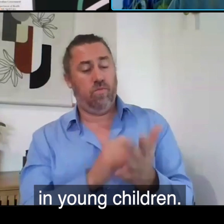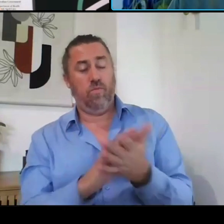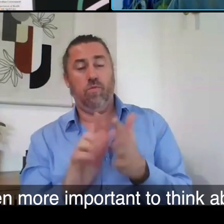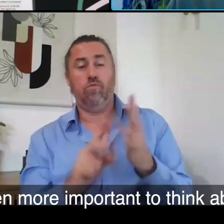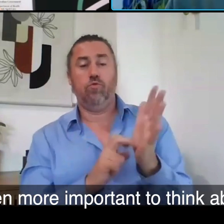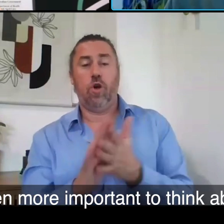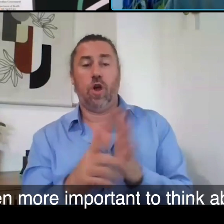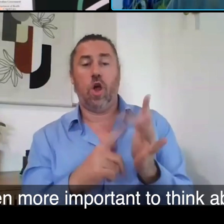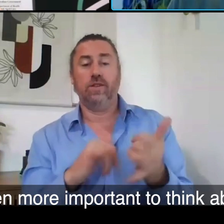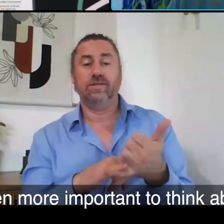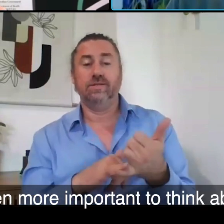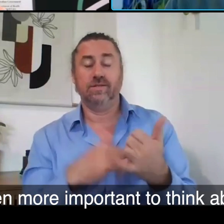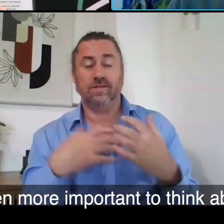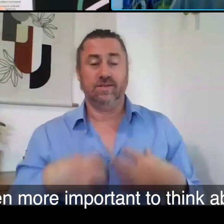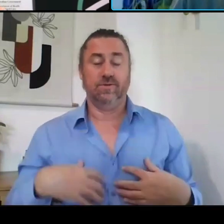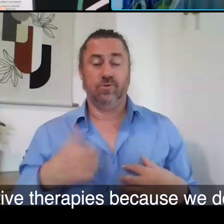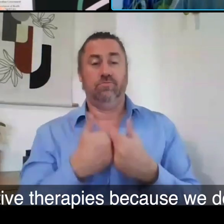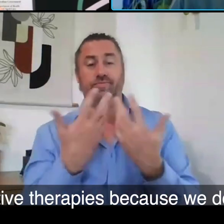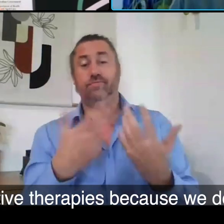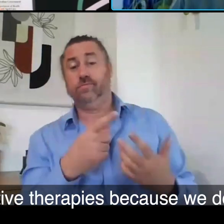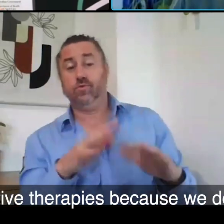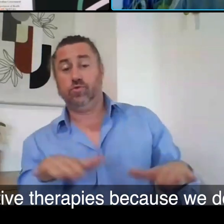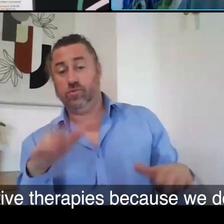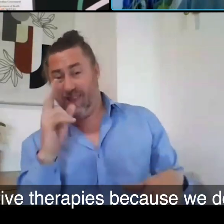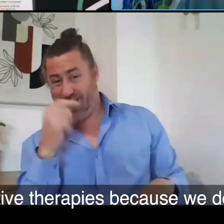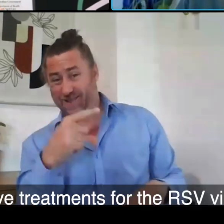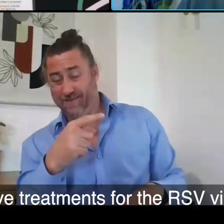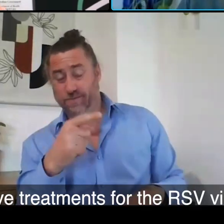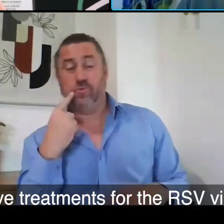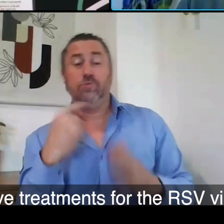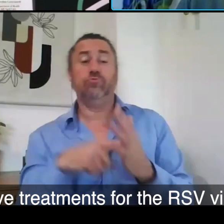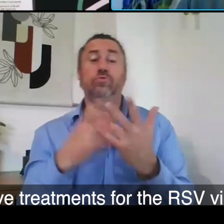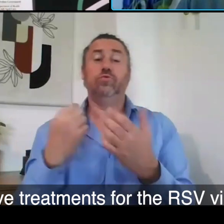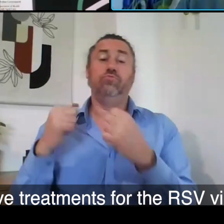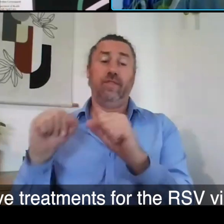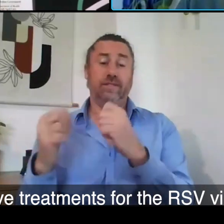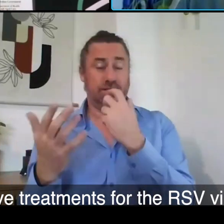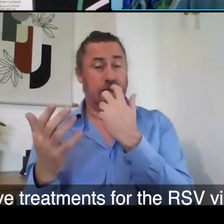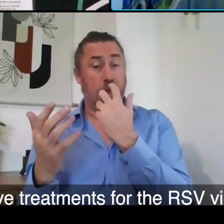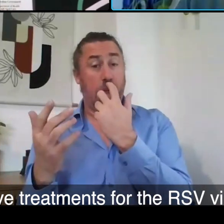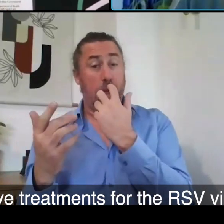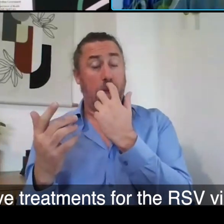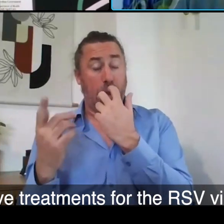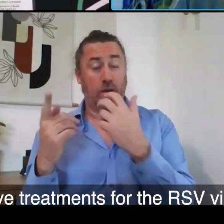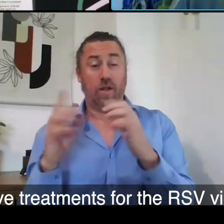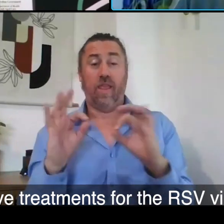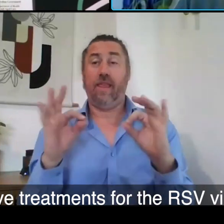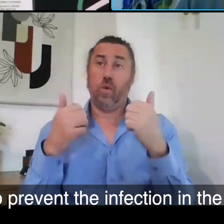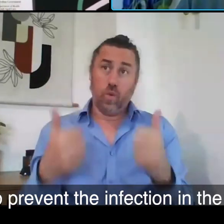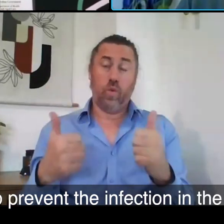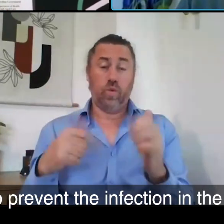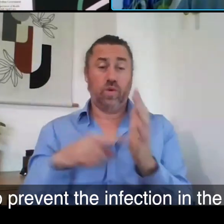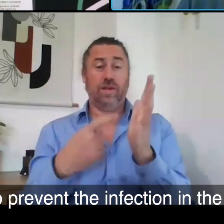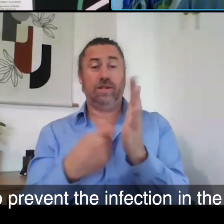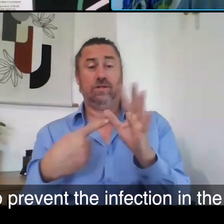young children. Hence, even more important to think about these preventative therapies because we don't have active treatments for the RSV virus. We